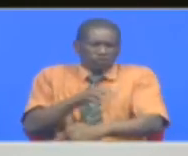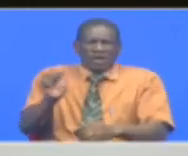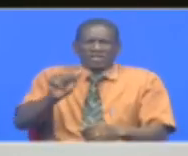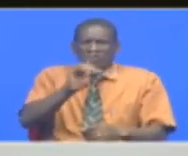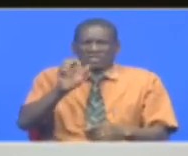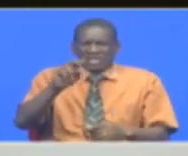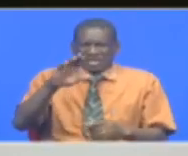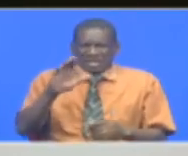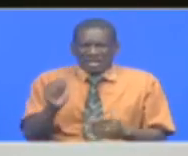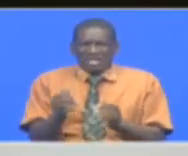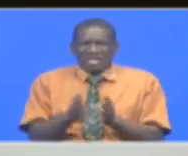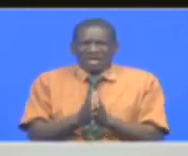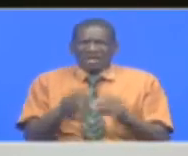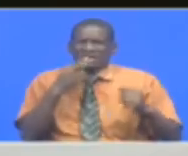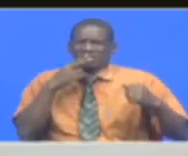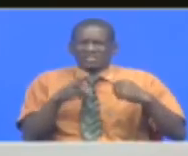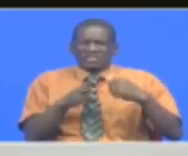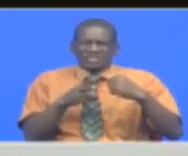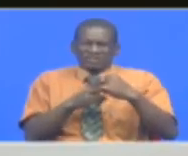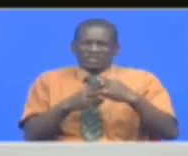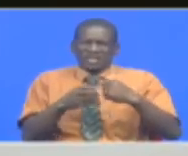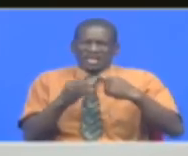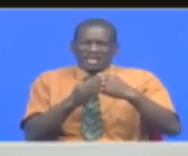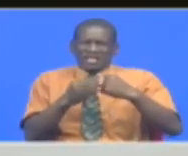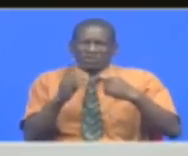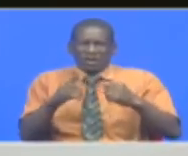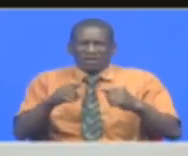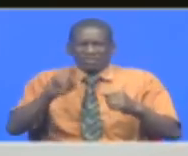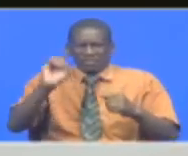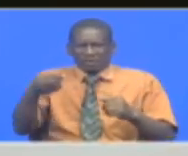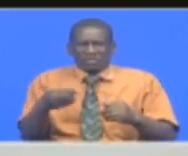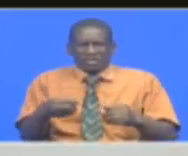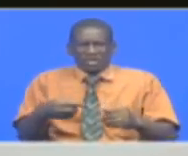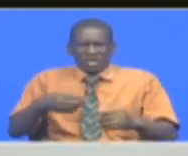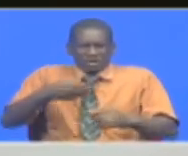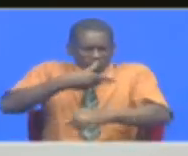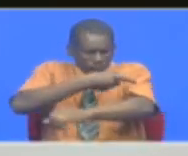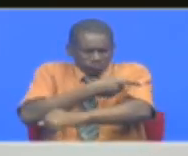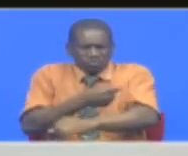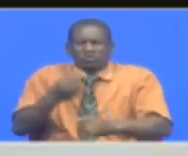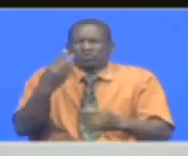least 781,000 being fully vaccinated.